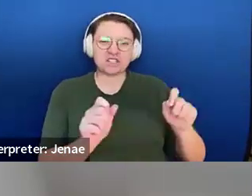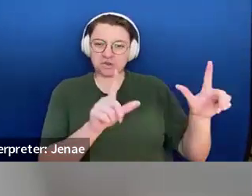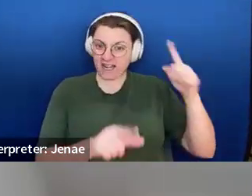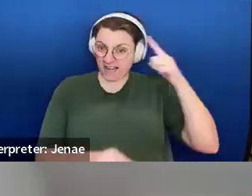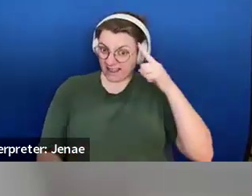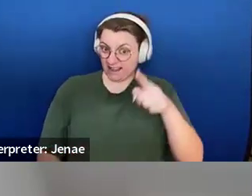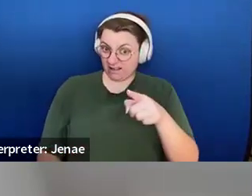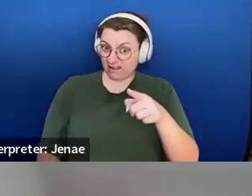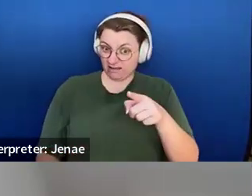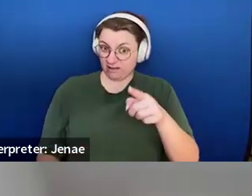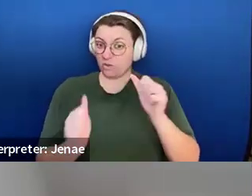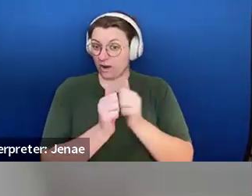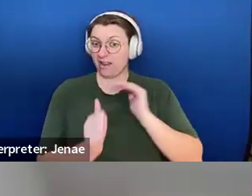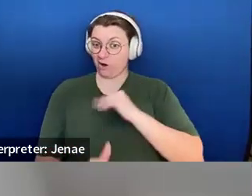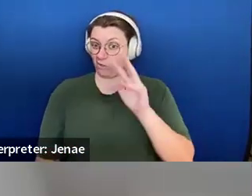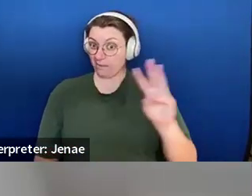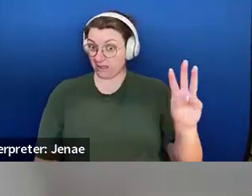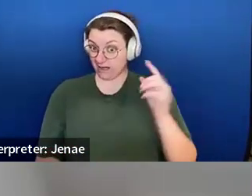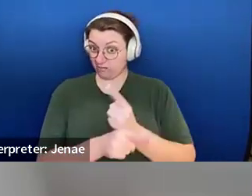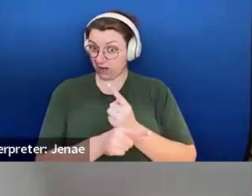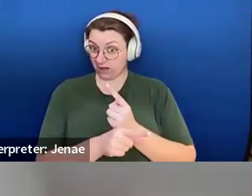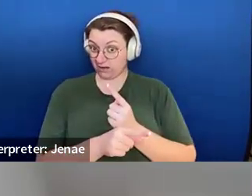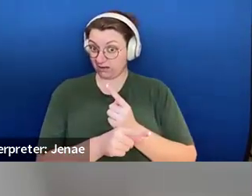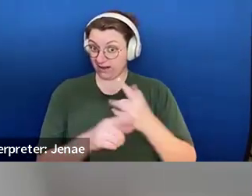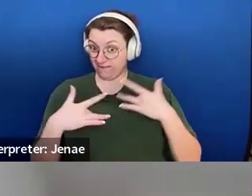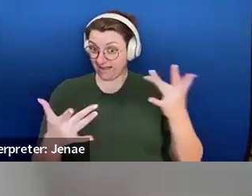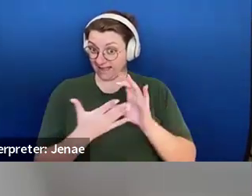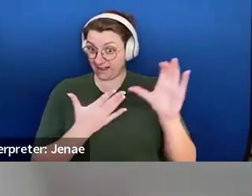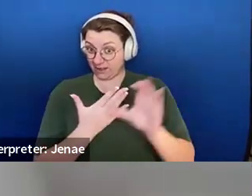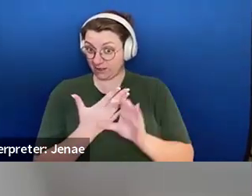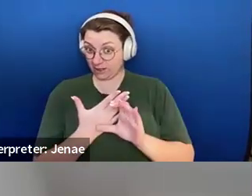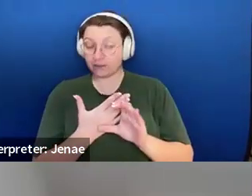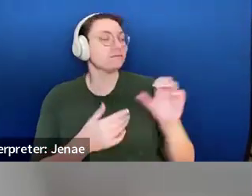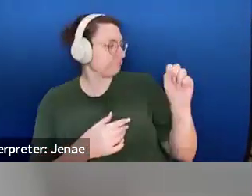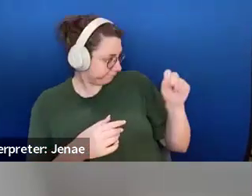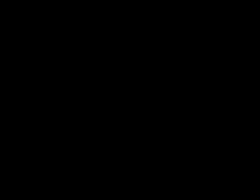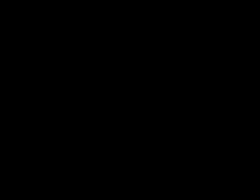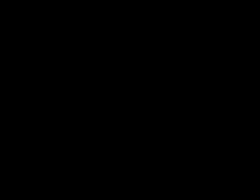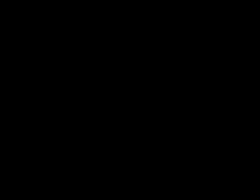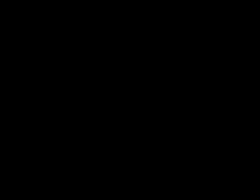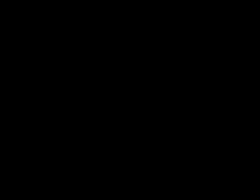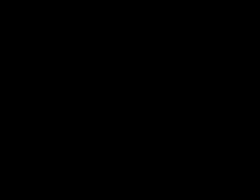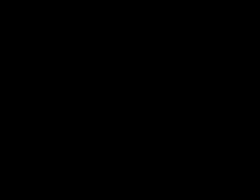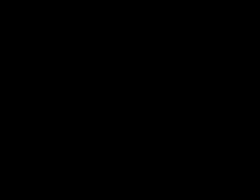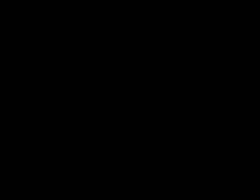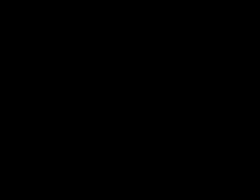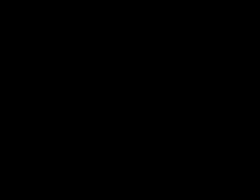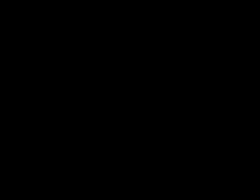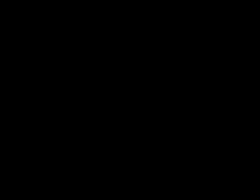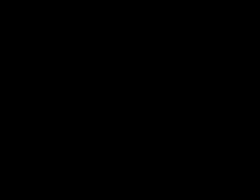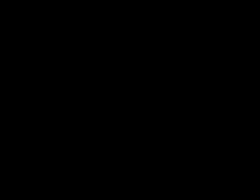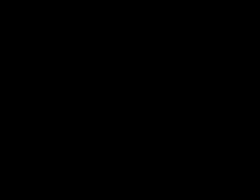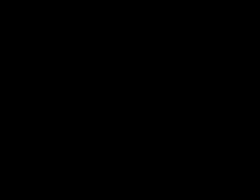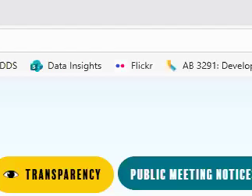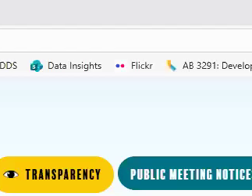Jennifer, with our website, right? With our events calendar. Events calendar, yes. Very good. Thank